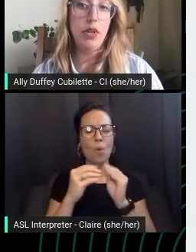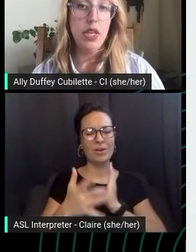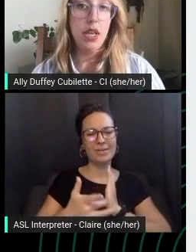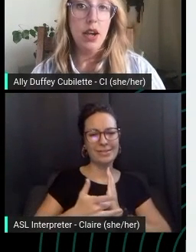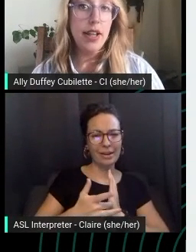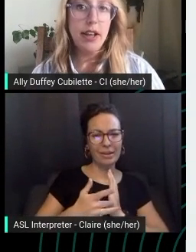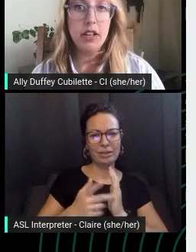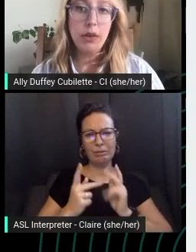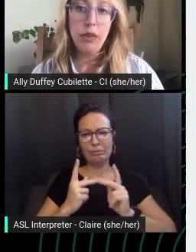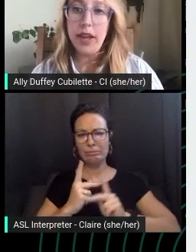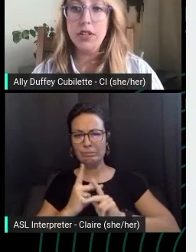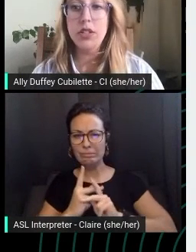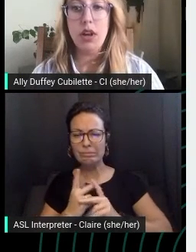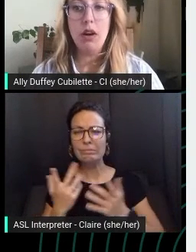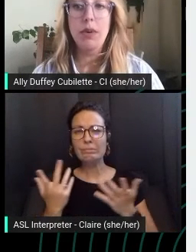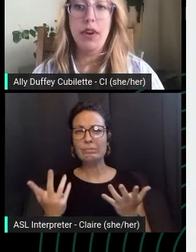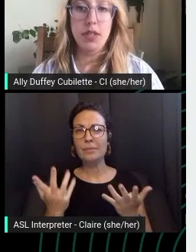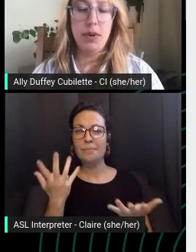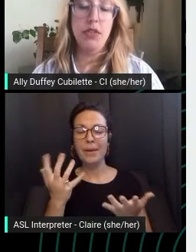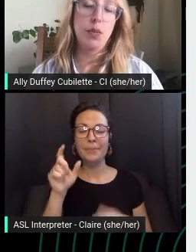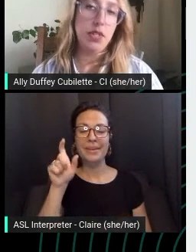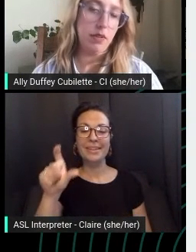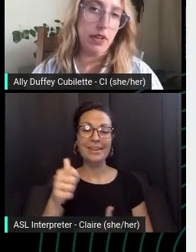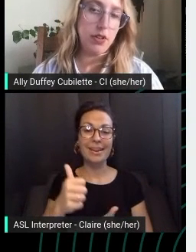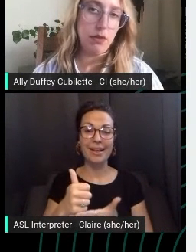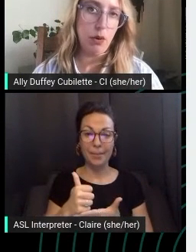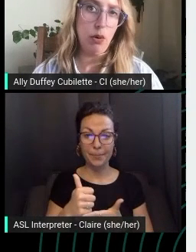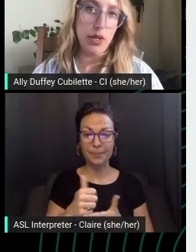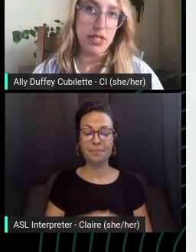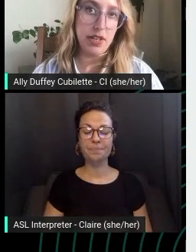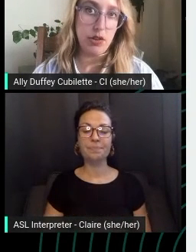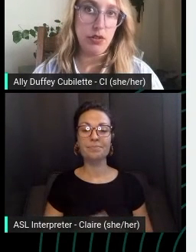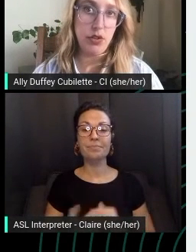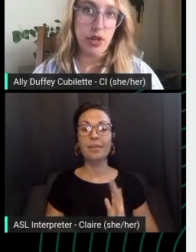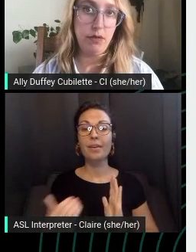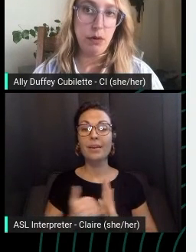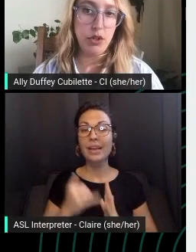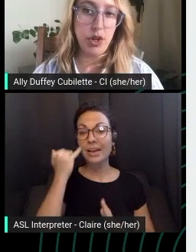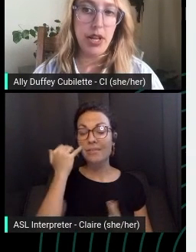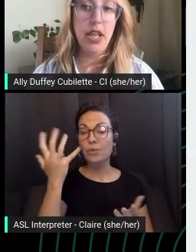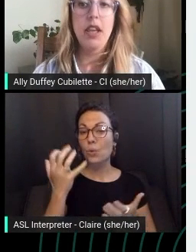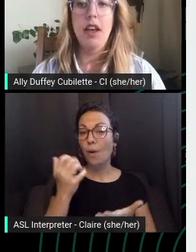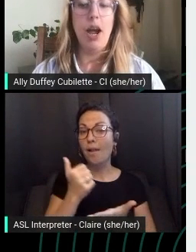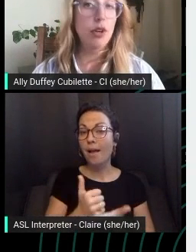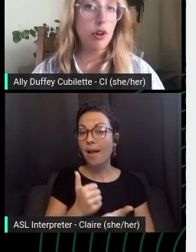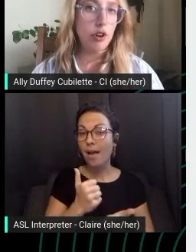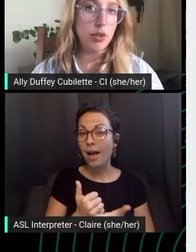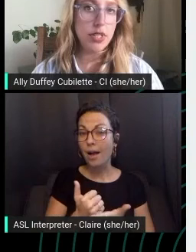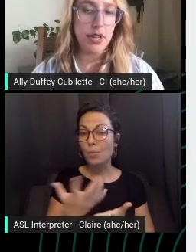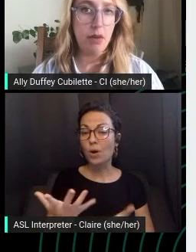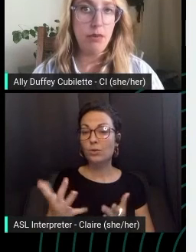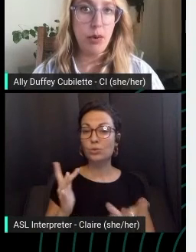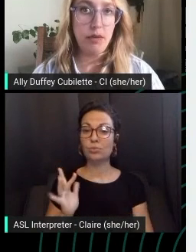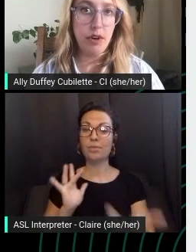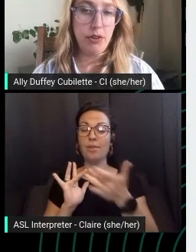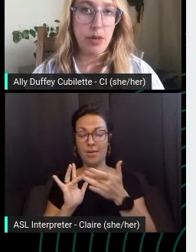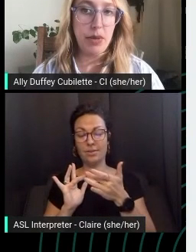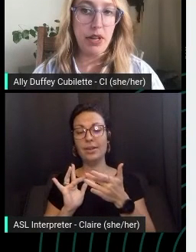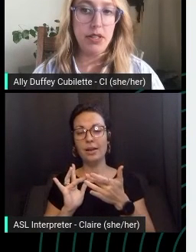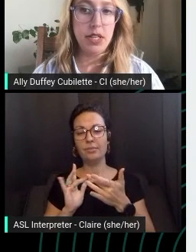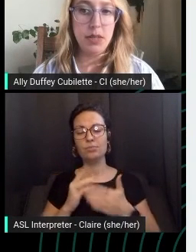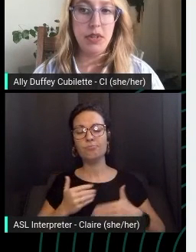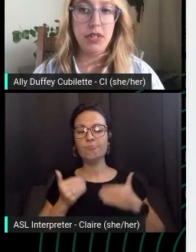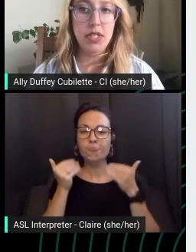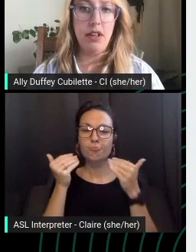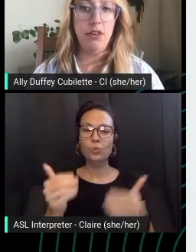help. Again, if you'd like to talk with us about the specifics of your organization's GA4 journey, I would encourage you to sign up for one of our